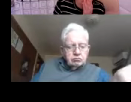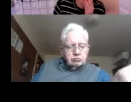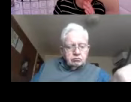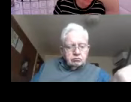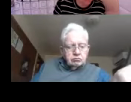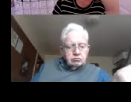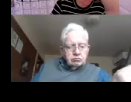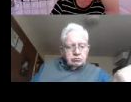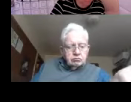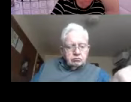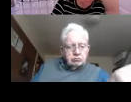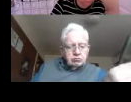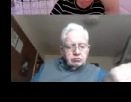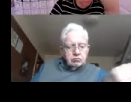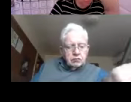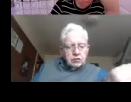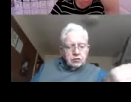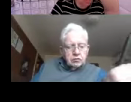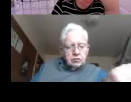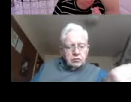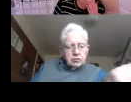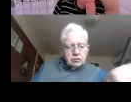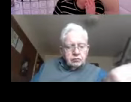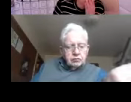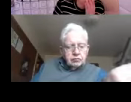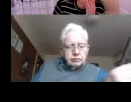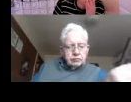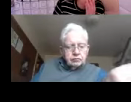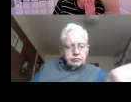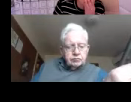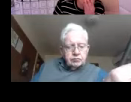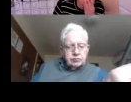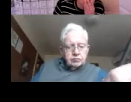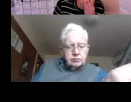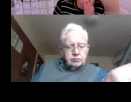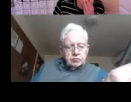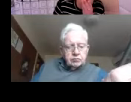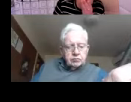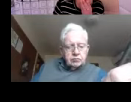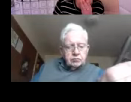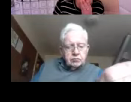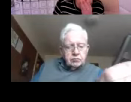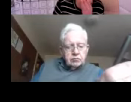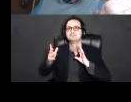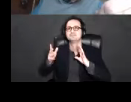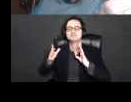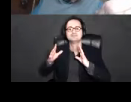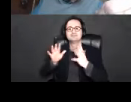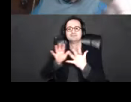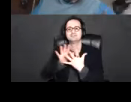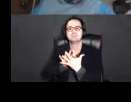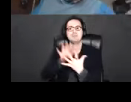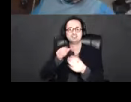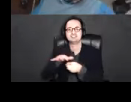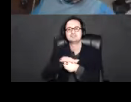for the white matter. Now, to reduce the high dimensional space of all these many white matter tracks to a single